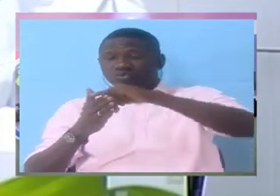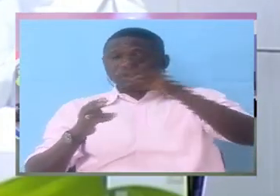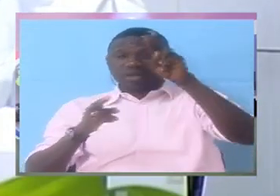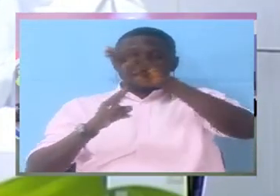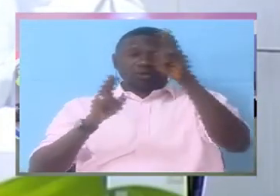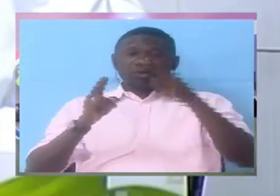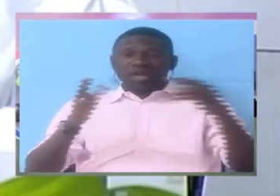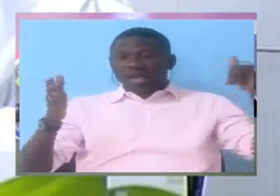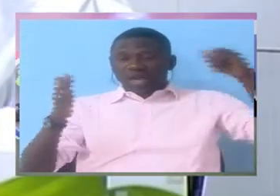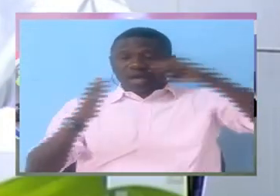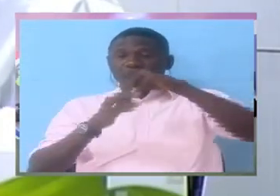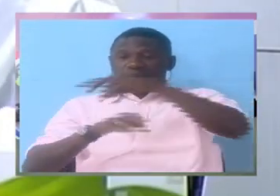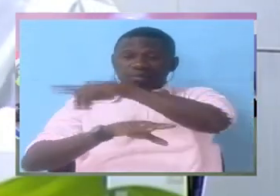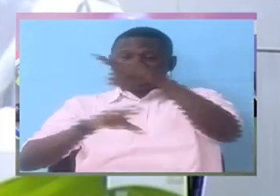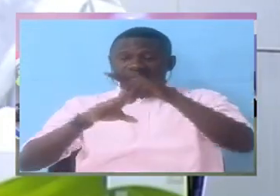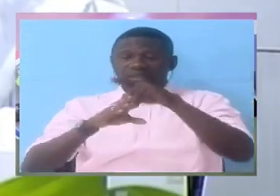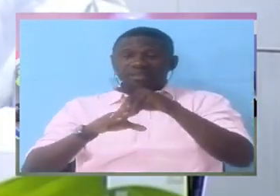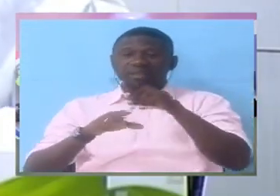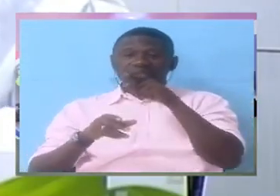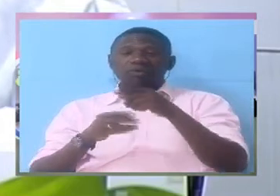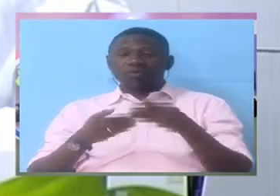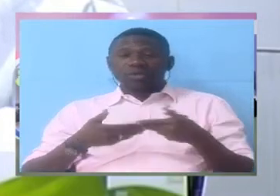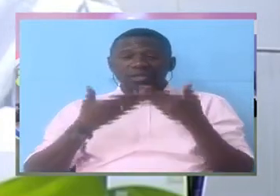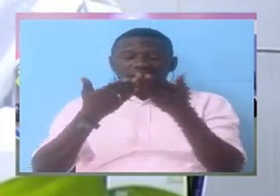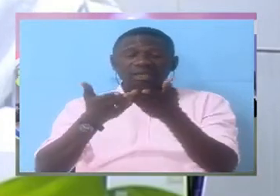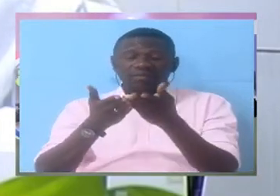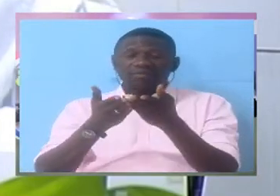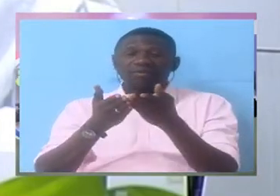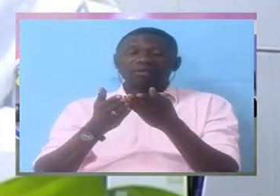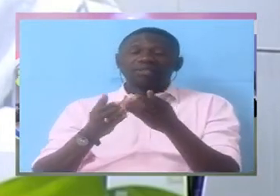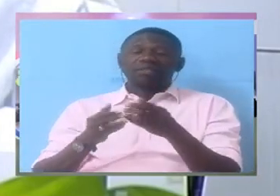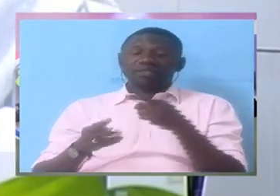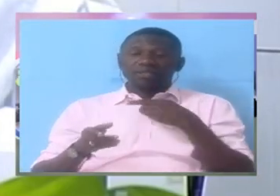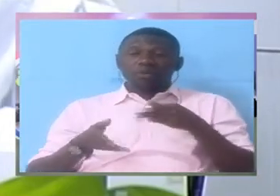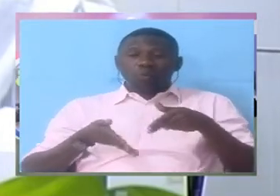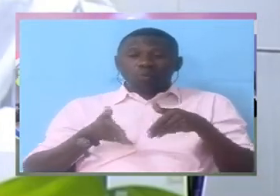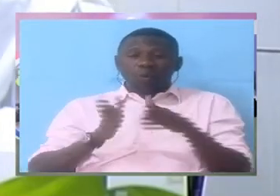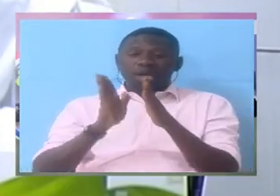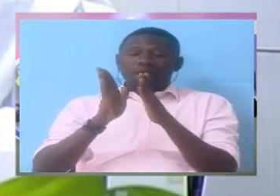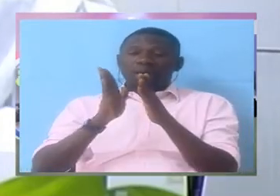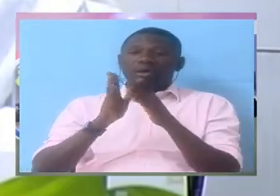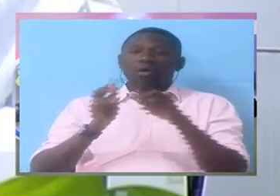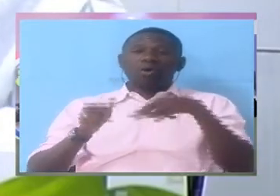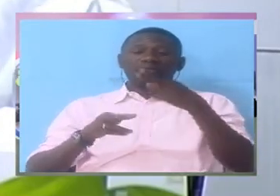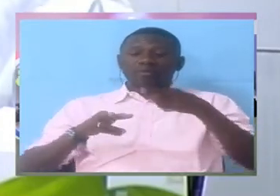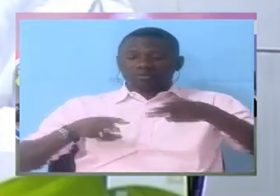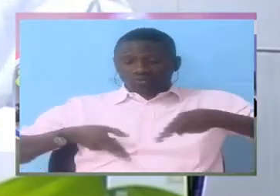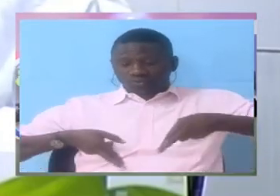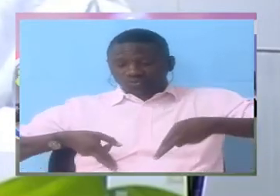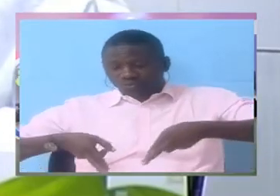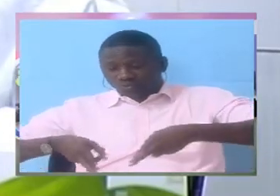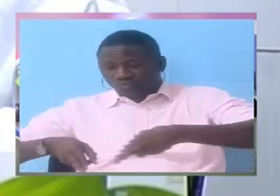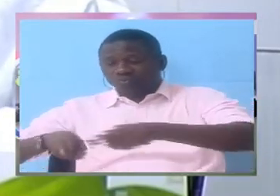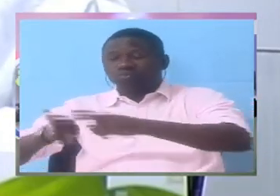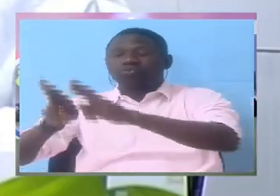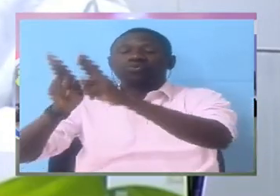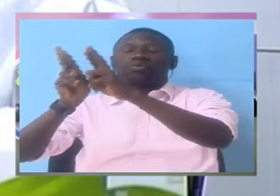Airport, that will give you the bearing of the runway.